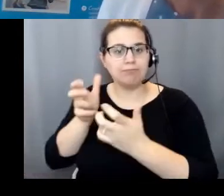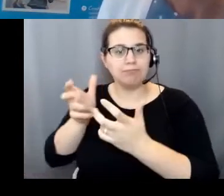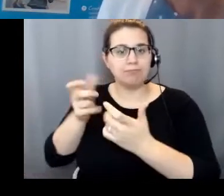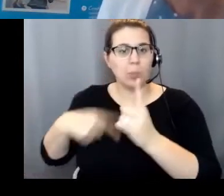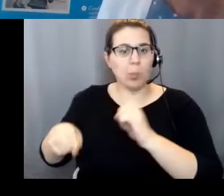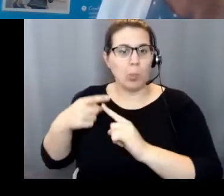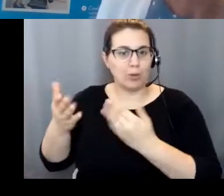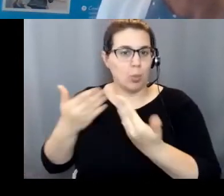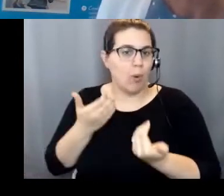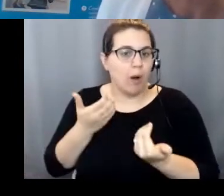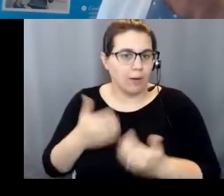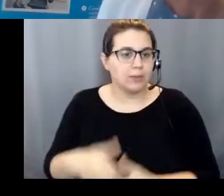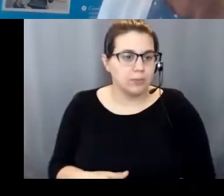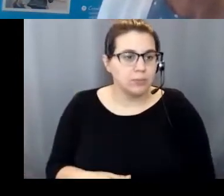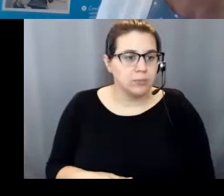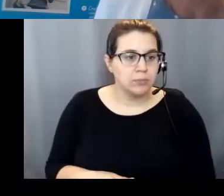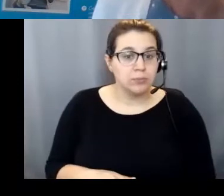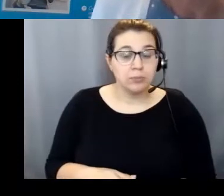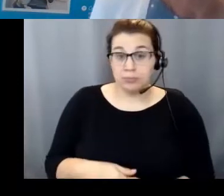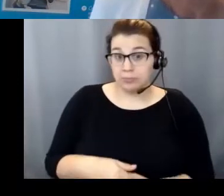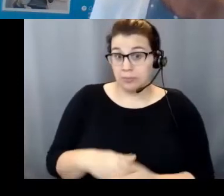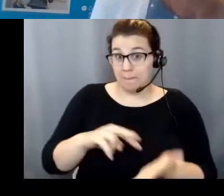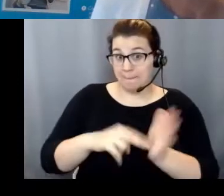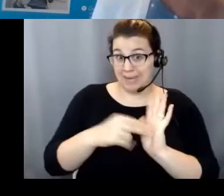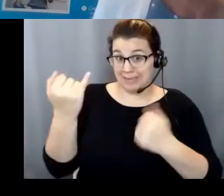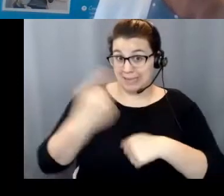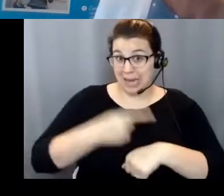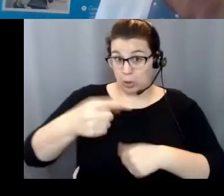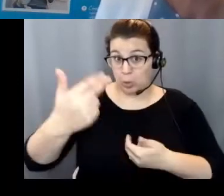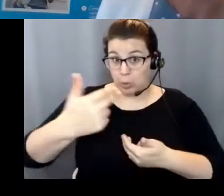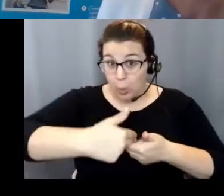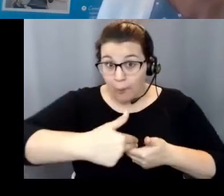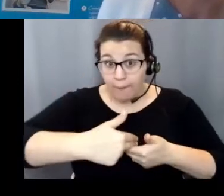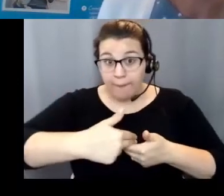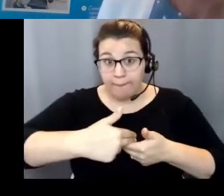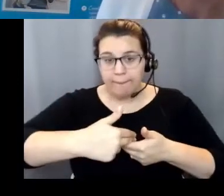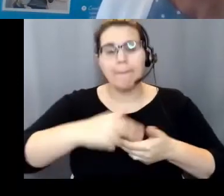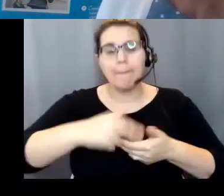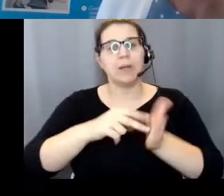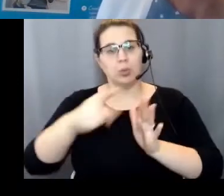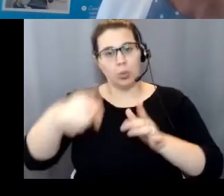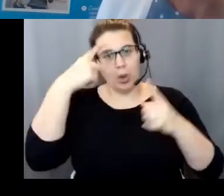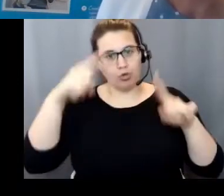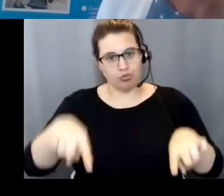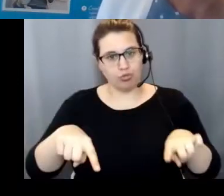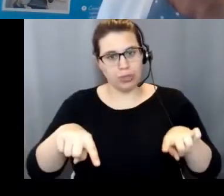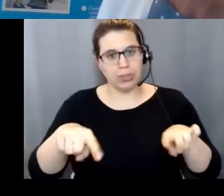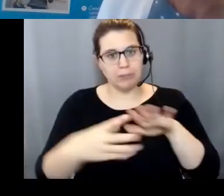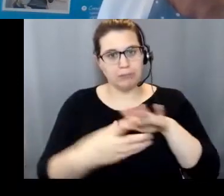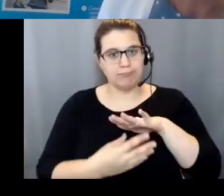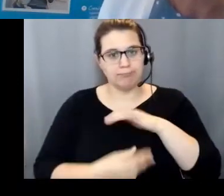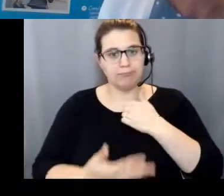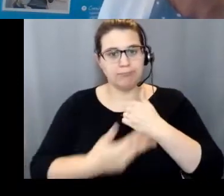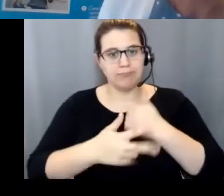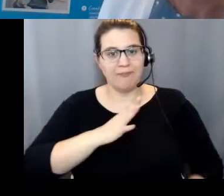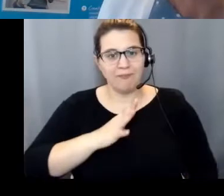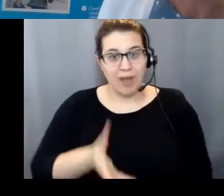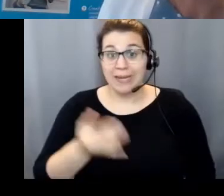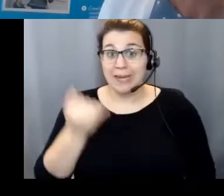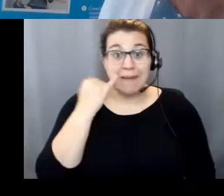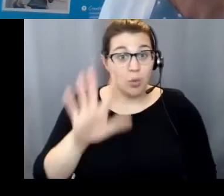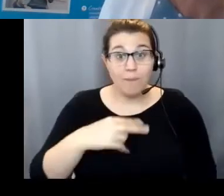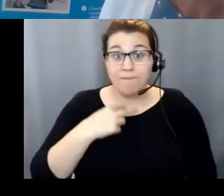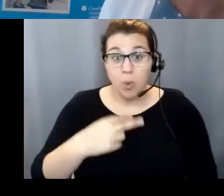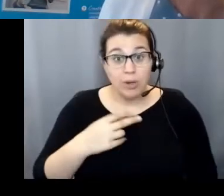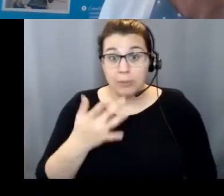by joining the webinar, you are automatically consenting to the recording. And if you do not wish to have your voice